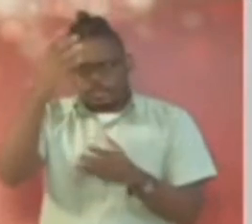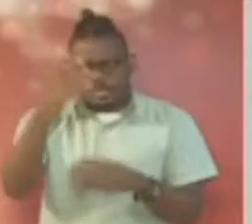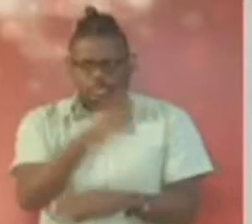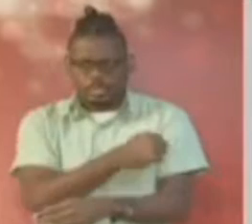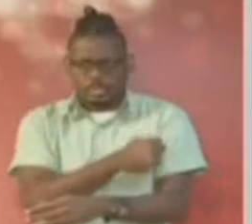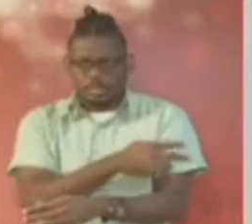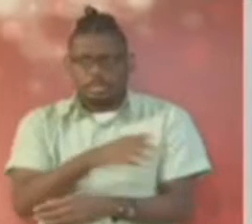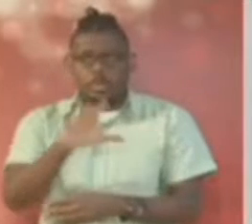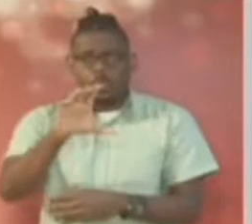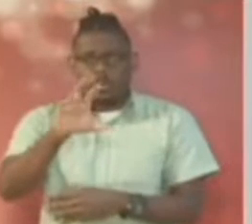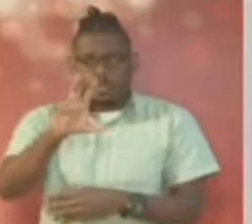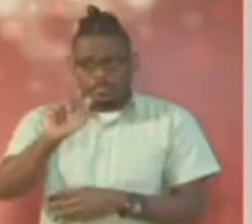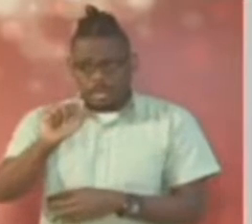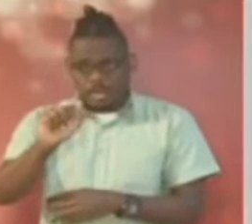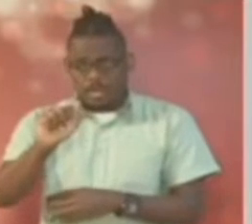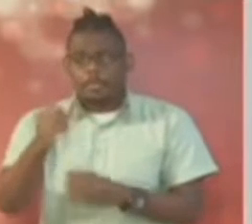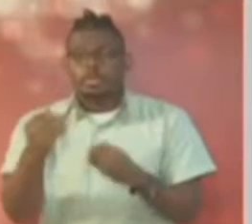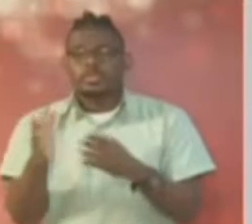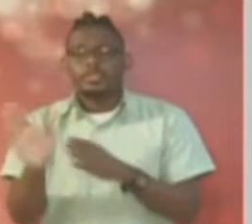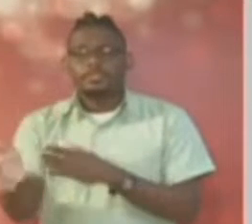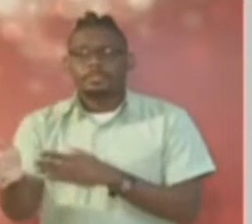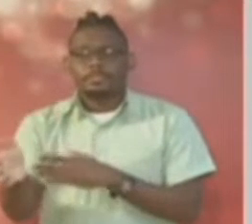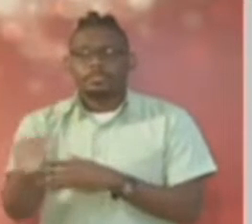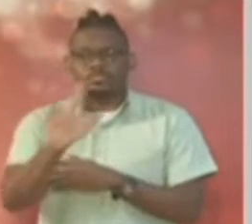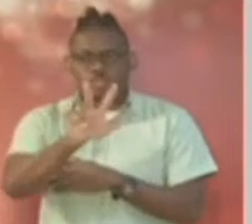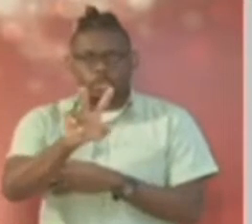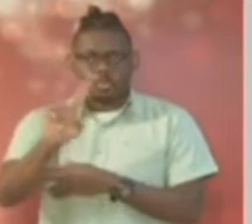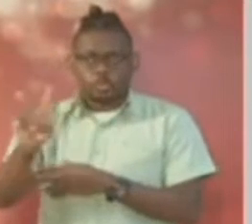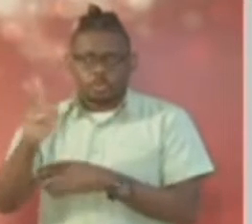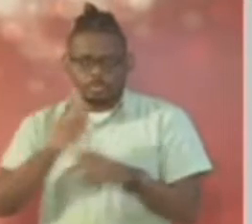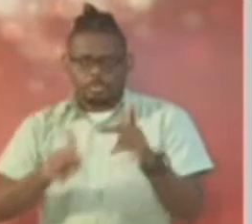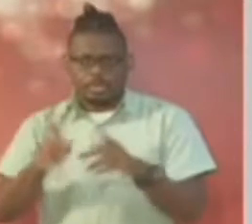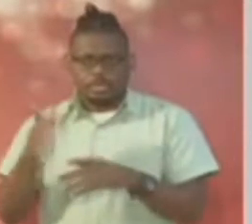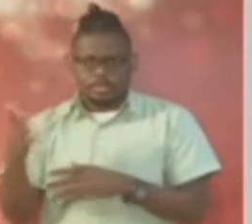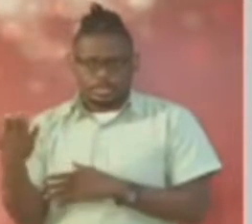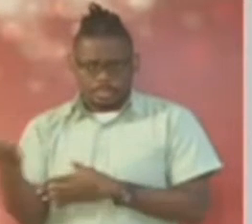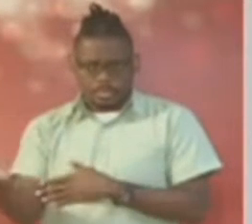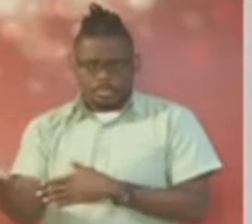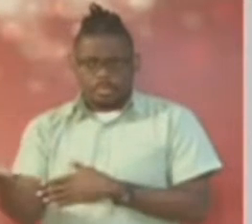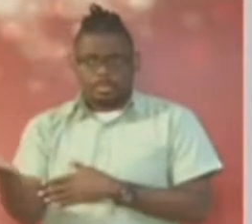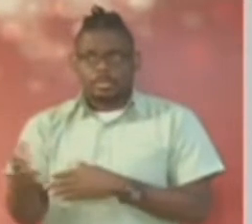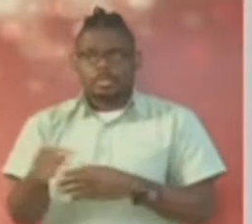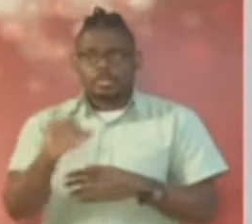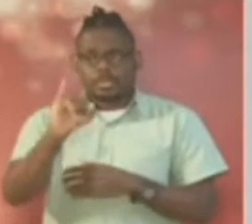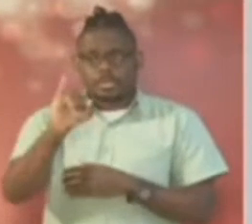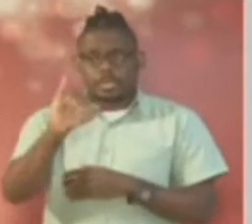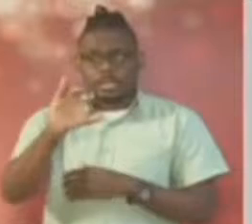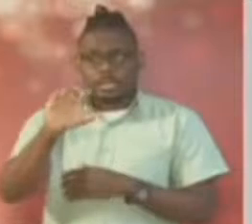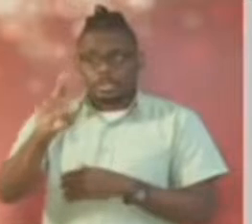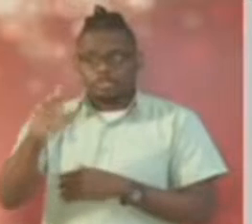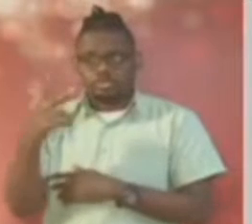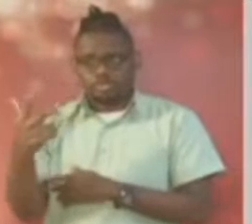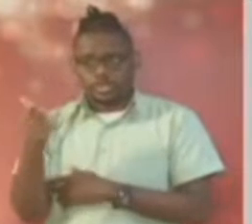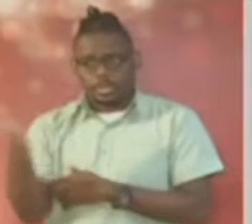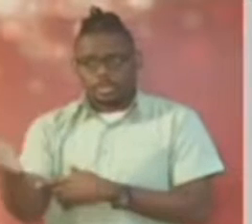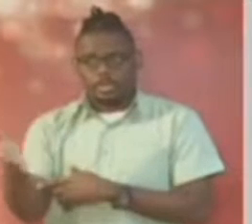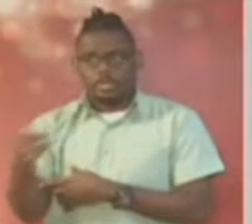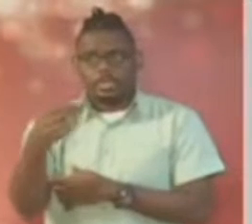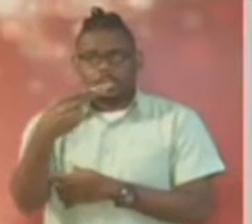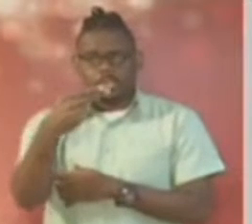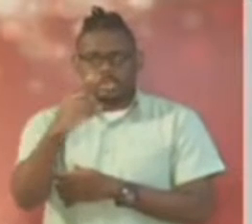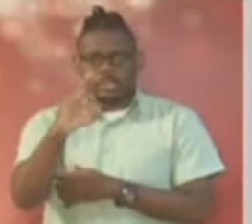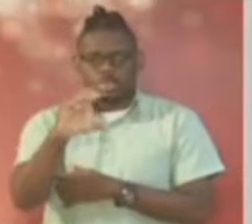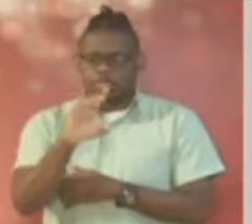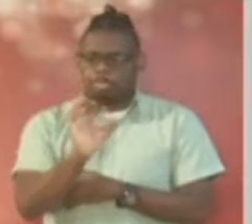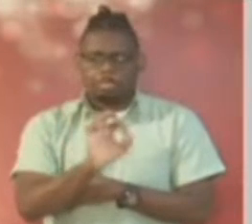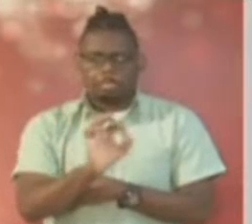and Multi-Training Facility, we have 32 persons, 3 of which are in ICU, no persons in HDU at this time.